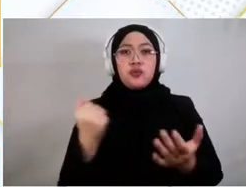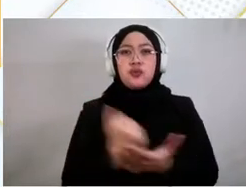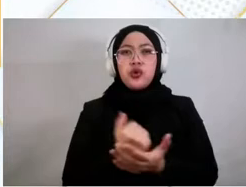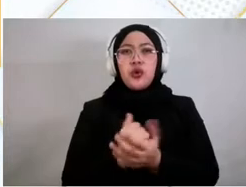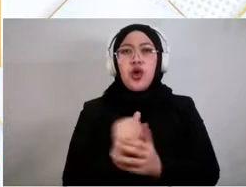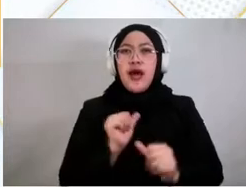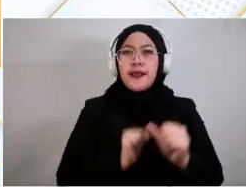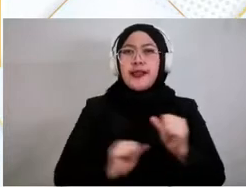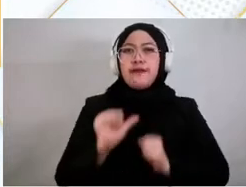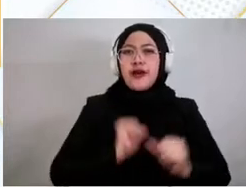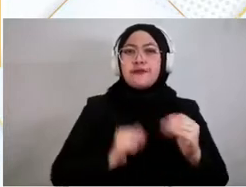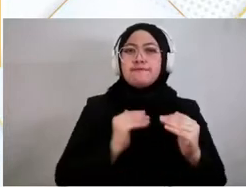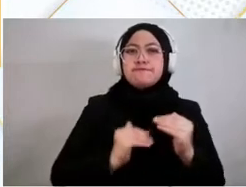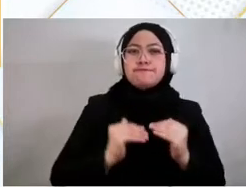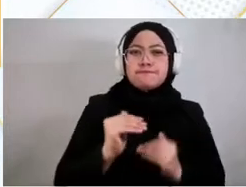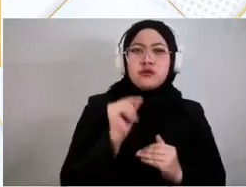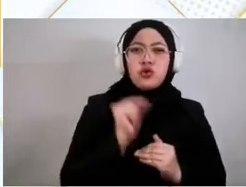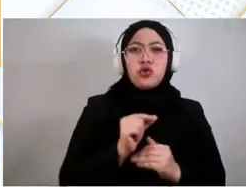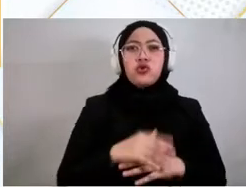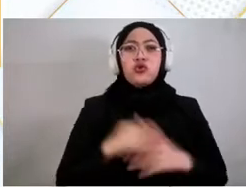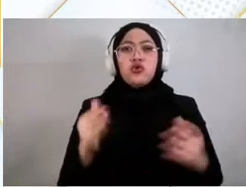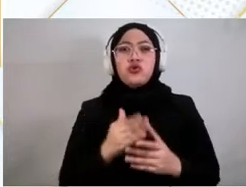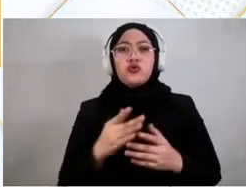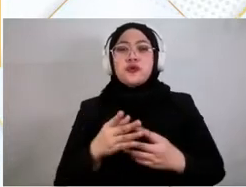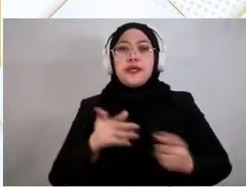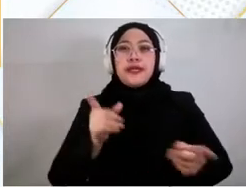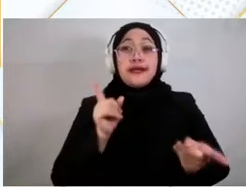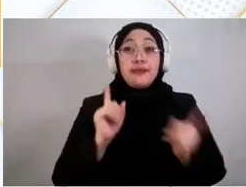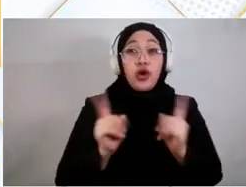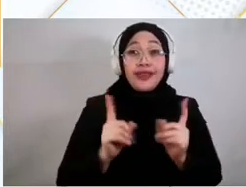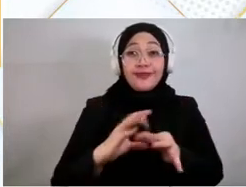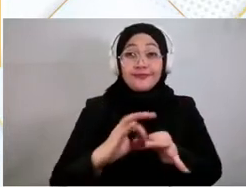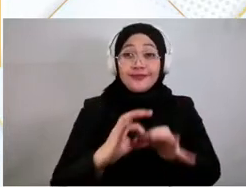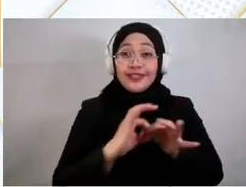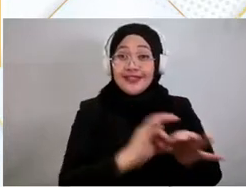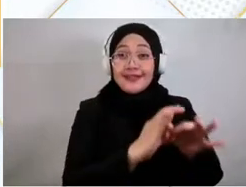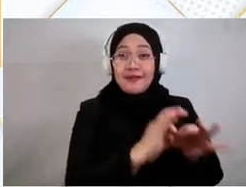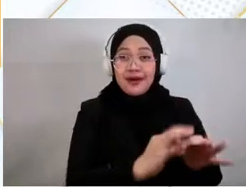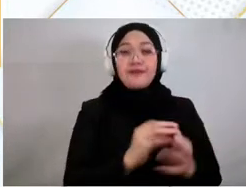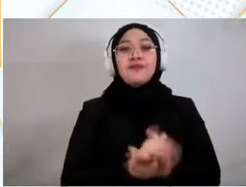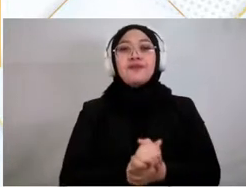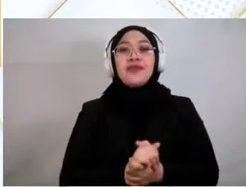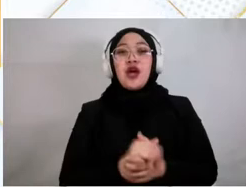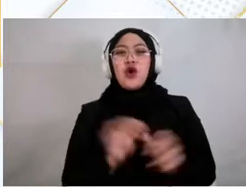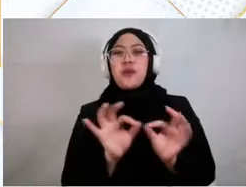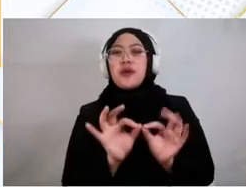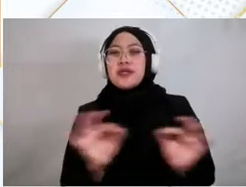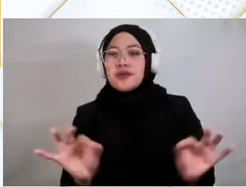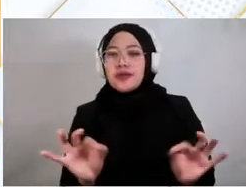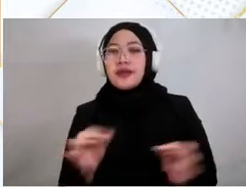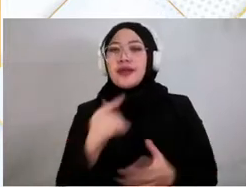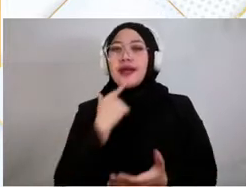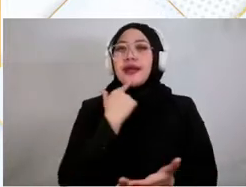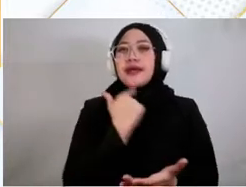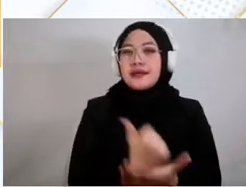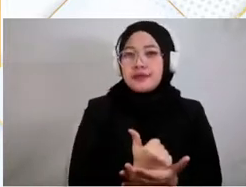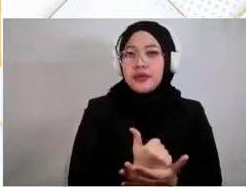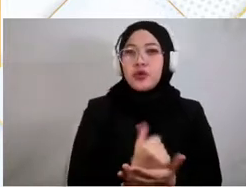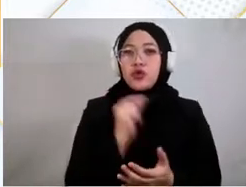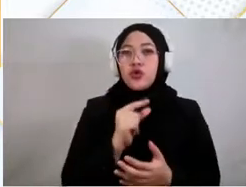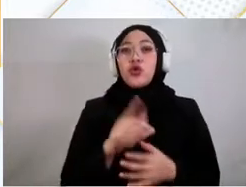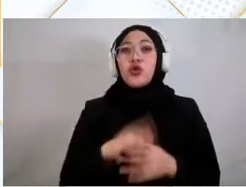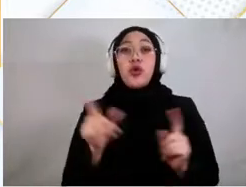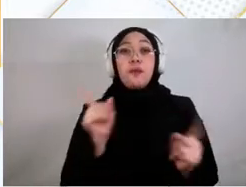and a more effective defense diplomacy. Yeah, so I think I would like to underline about the importance of defense diplomacy